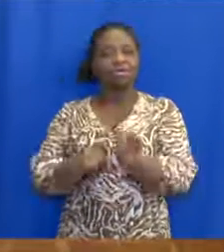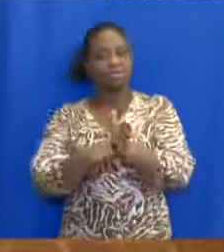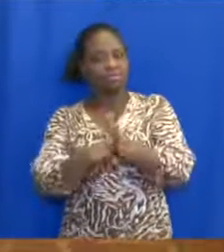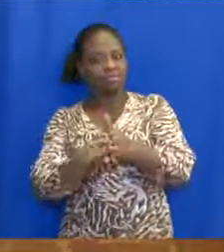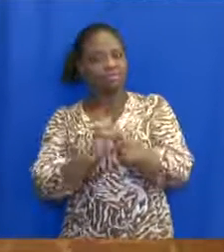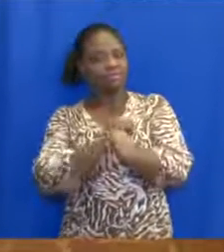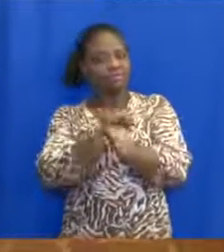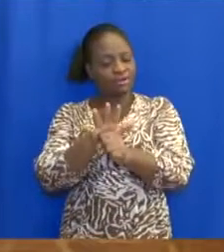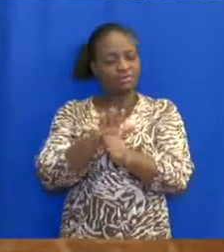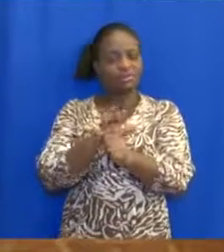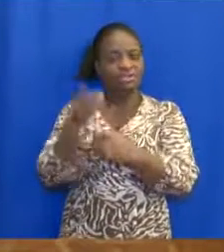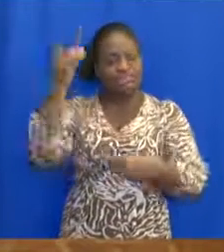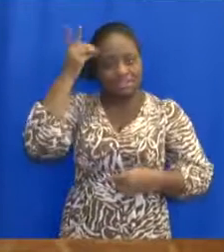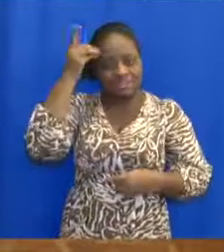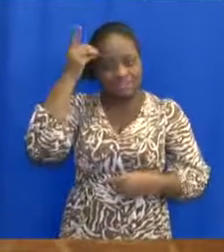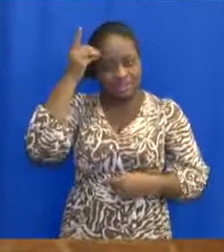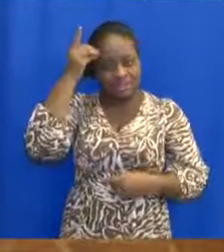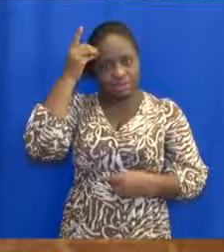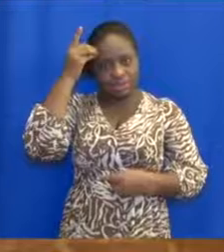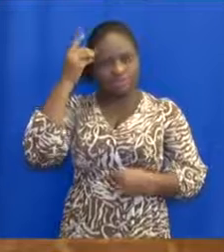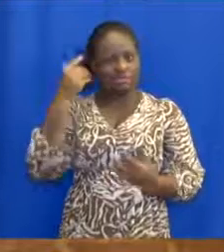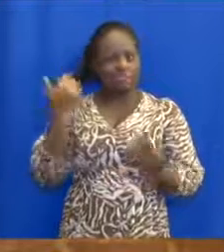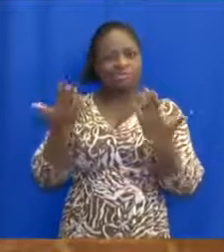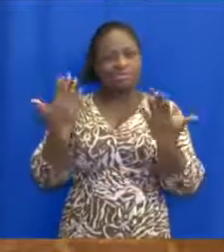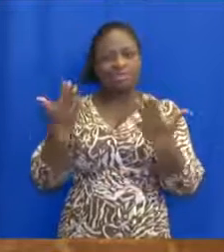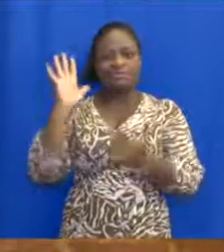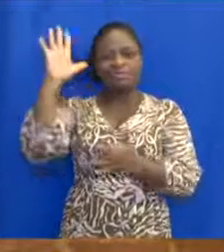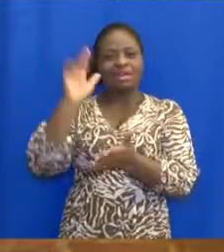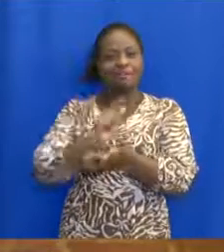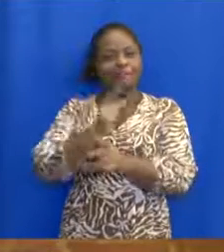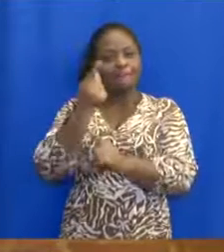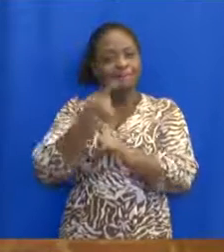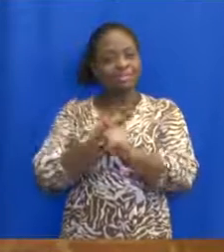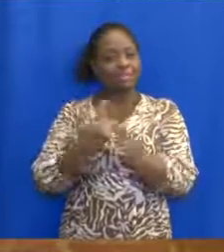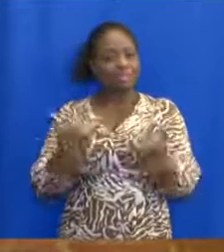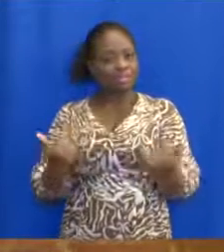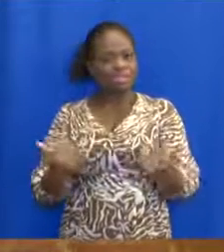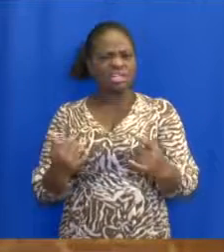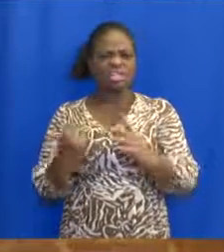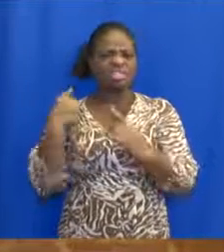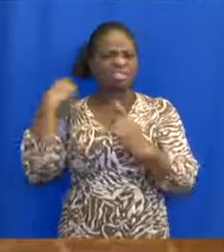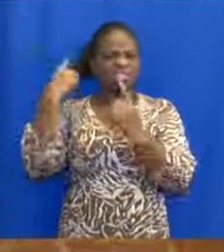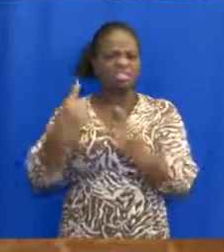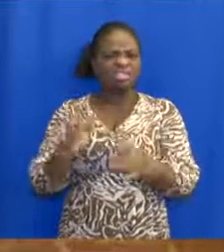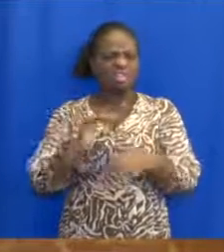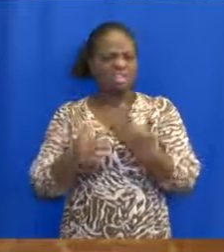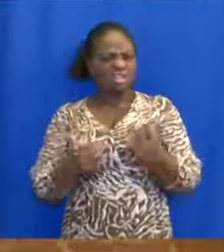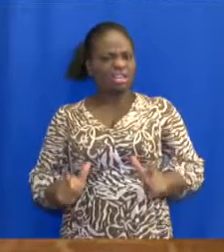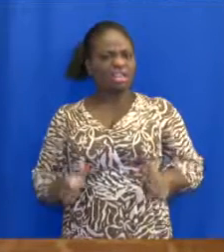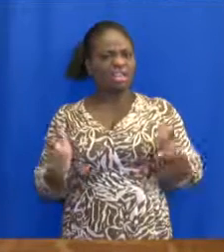coronavirus pandemic. It has been almost 5 months since our lives were turned upside